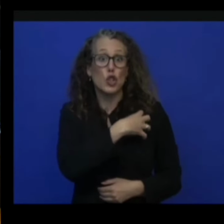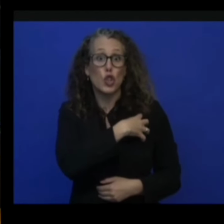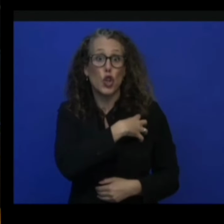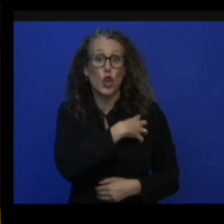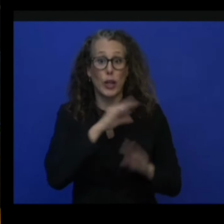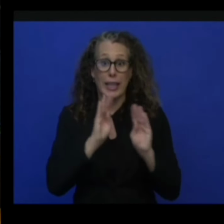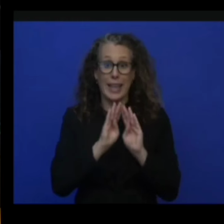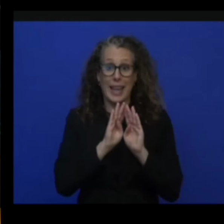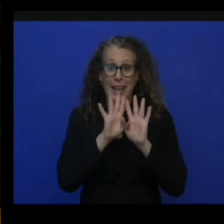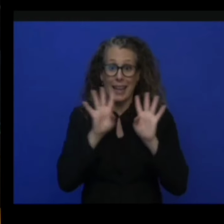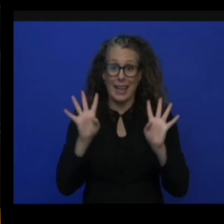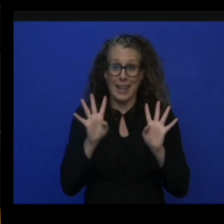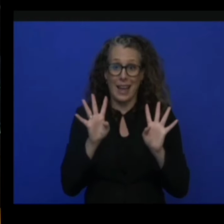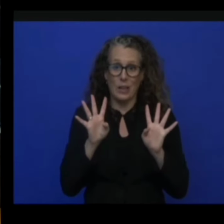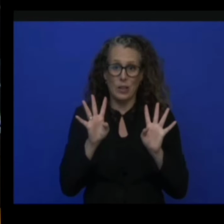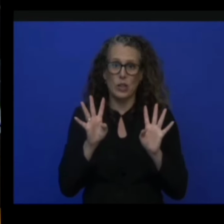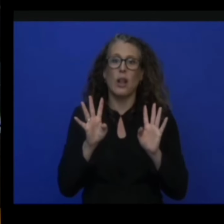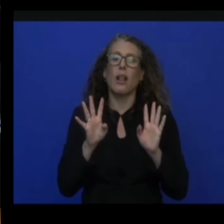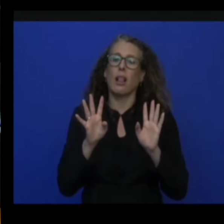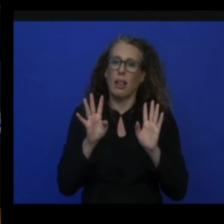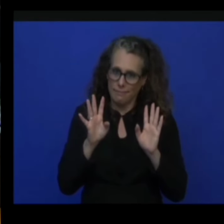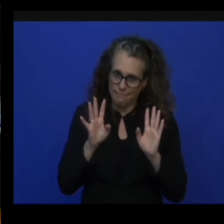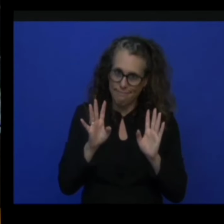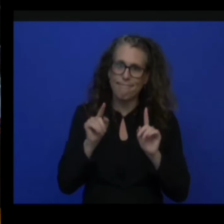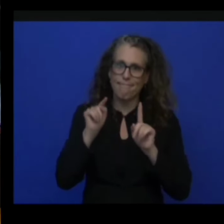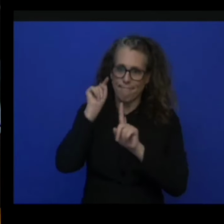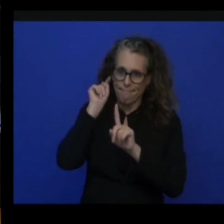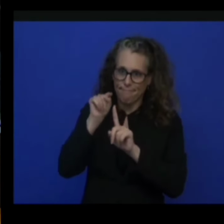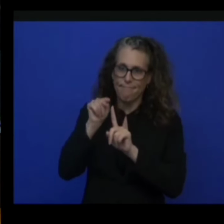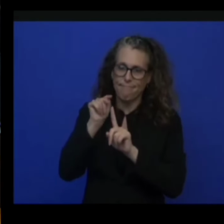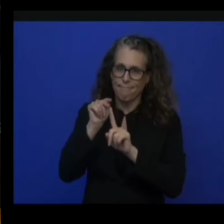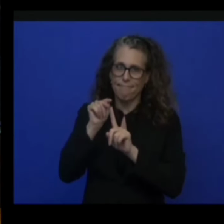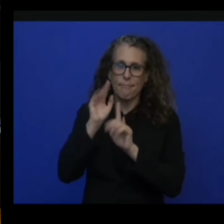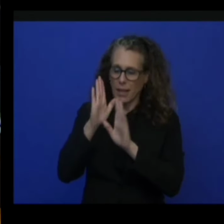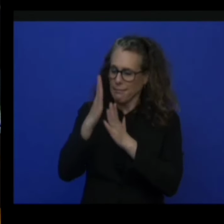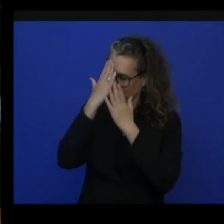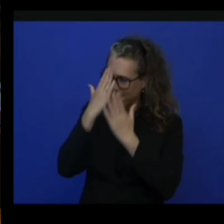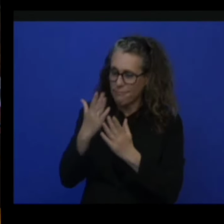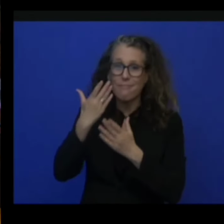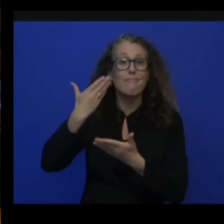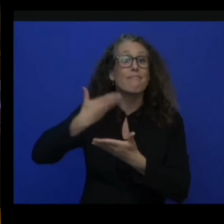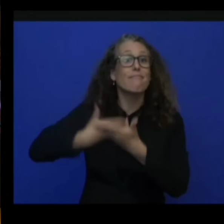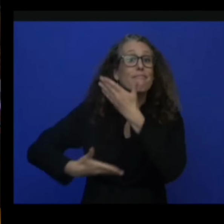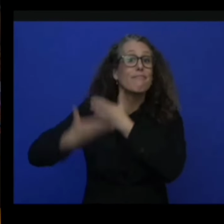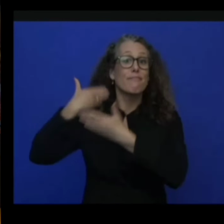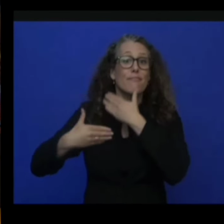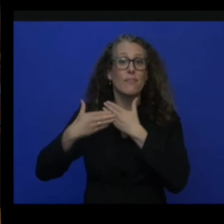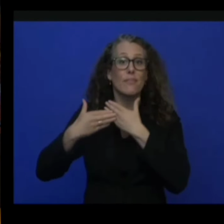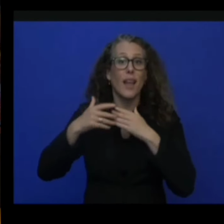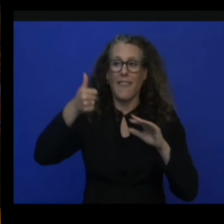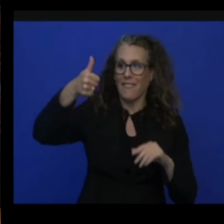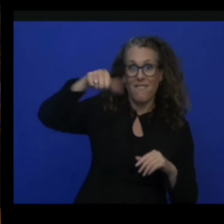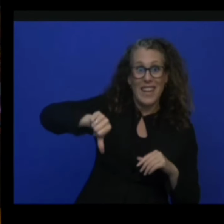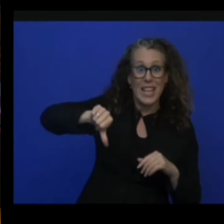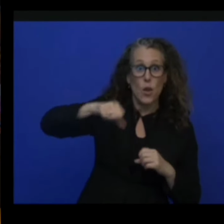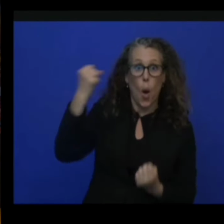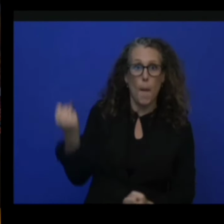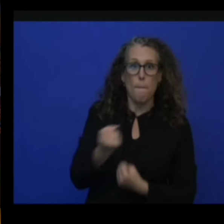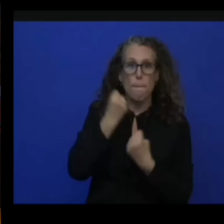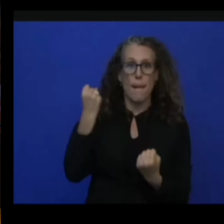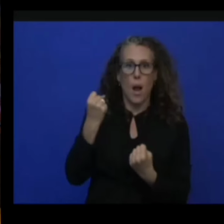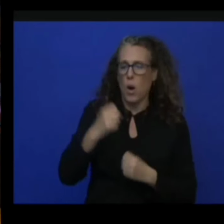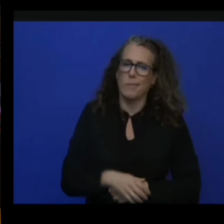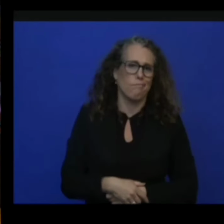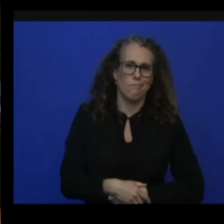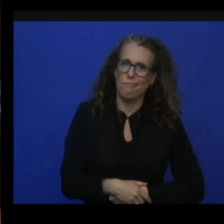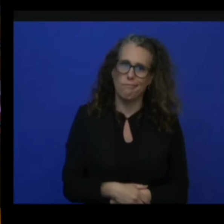this has to be the bringing to an end of the outdated use of the veto power, which undermines rather